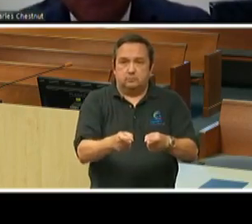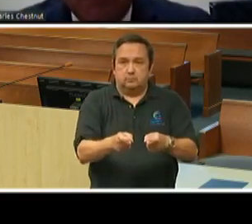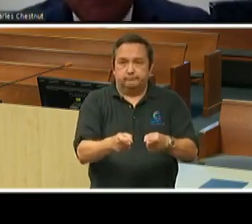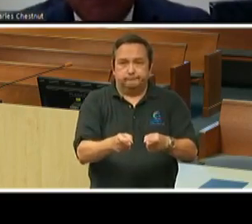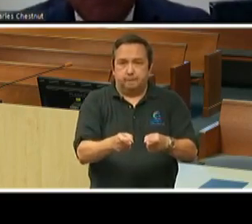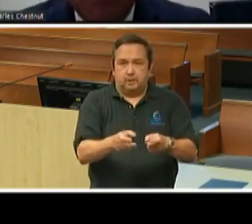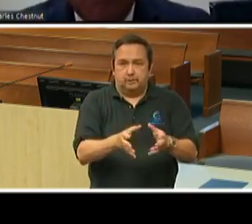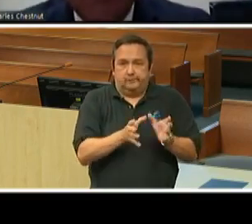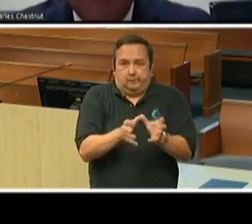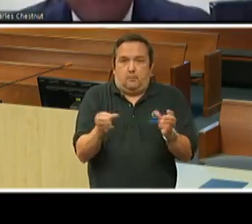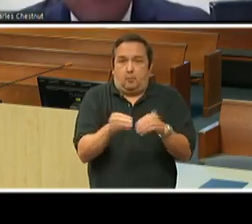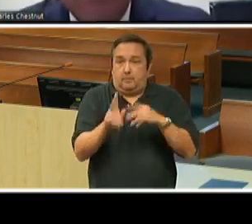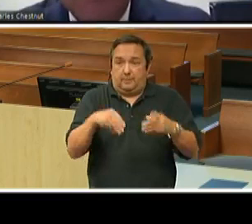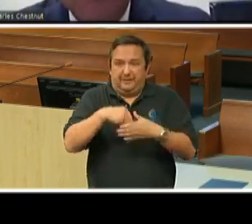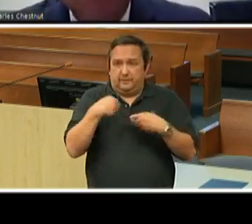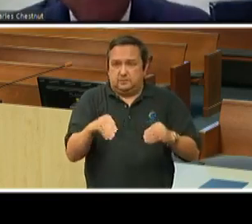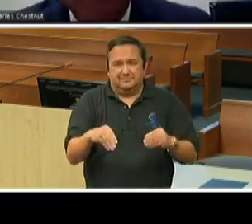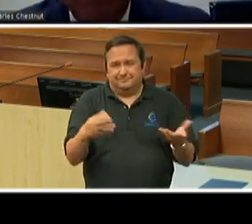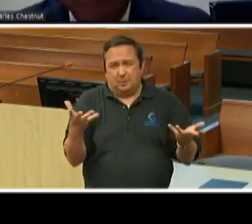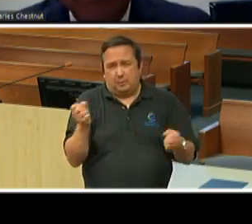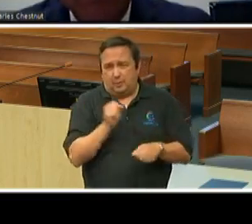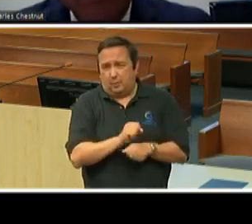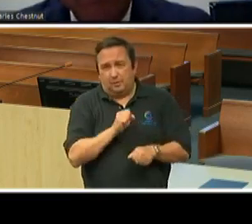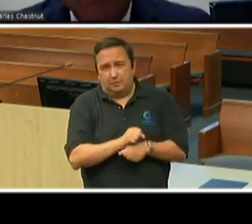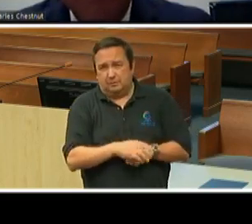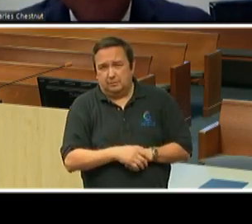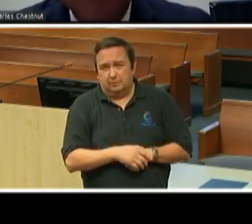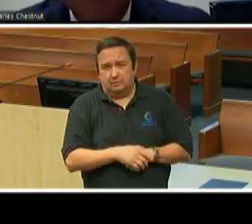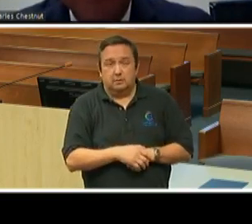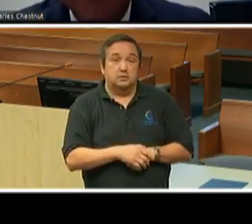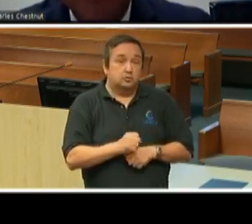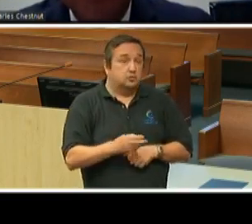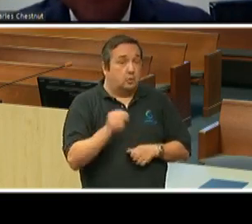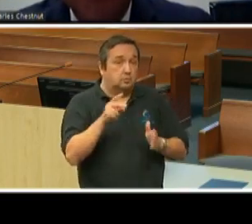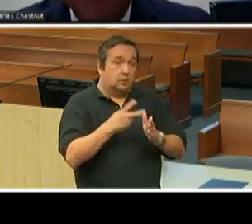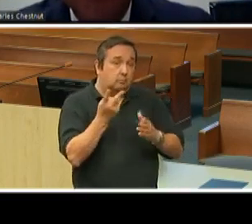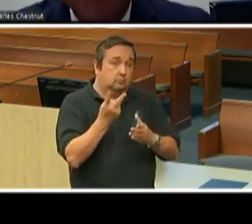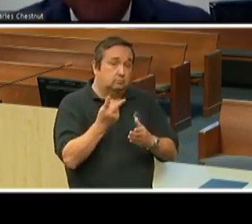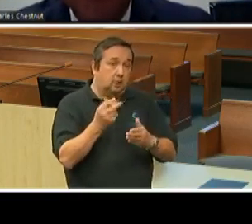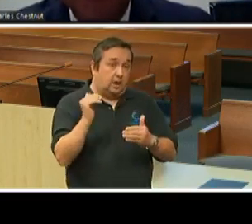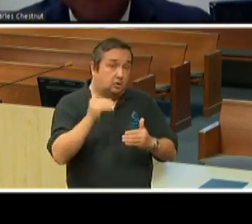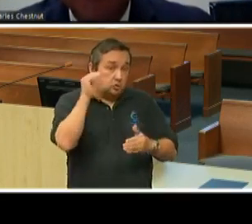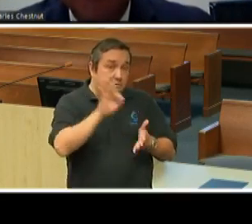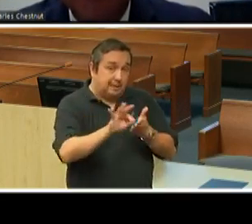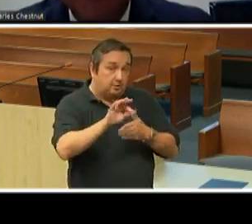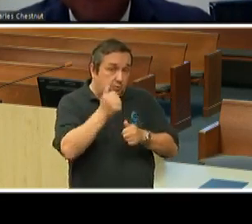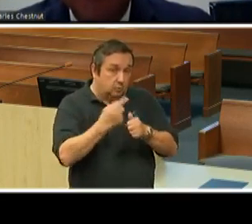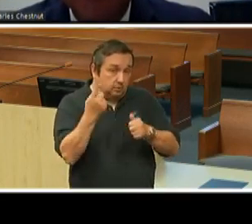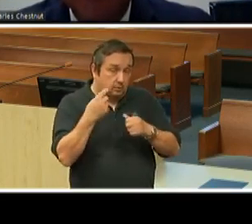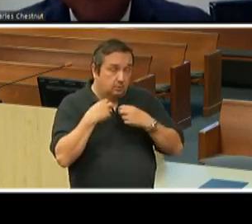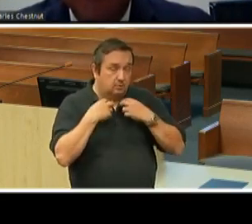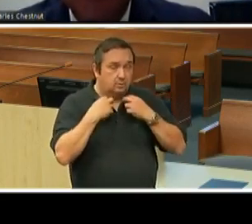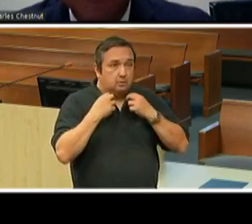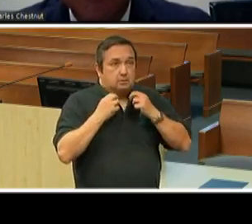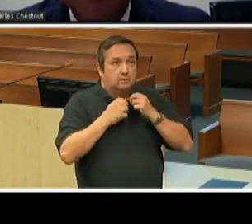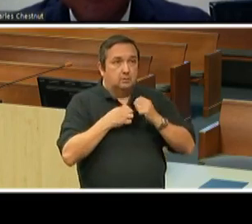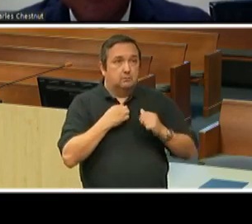more people into the store. That's not going to work. Than adults. Right. Adults count. Mm-hmm.